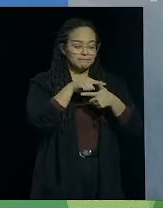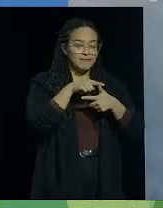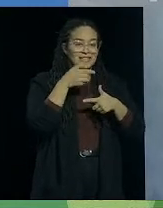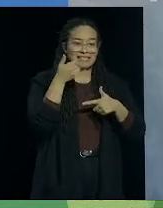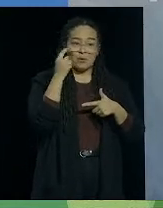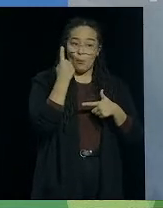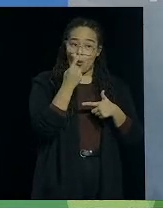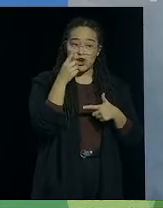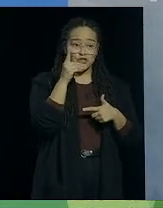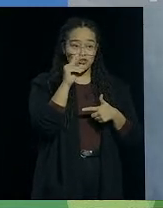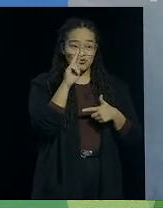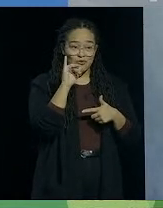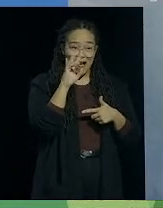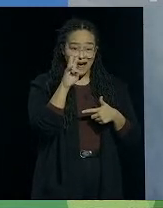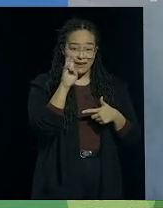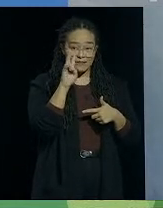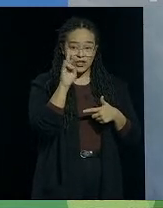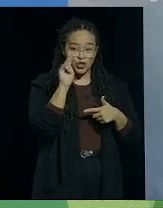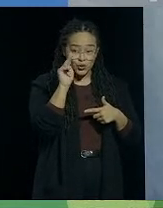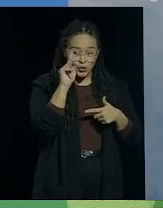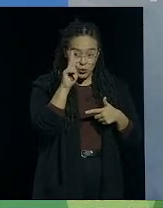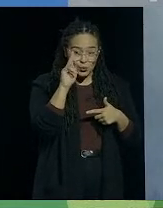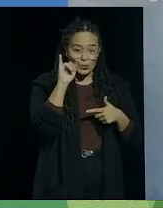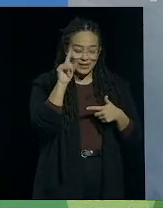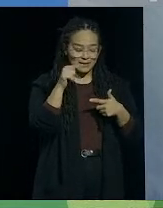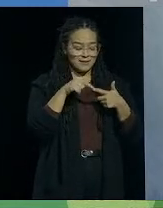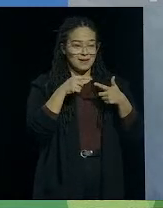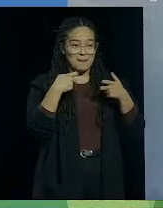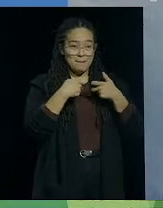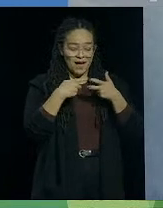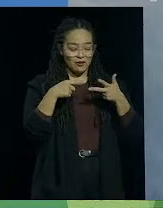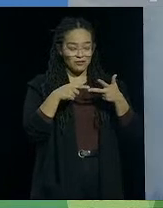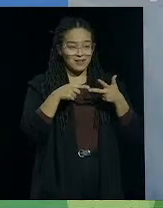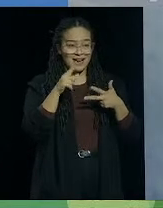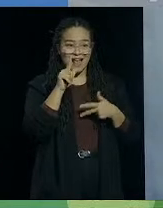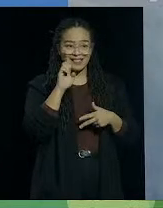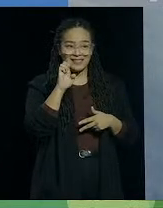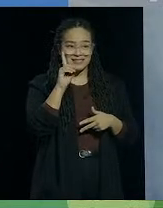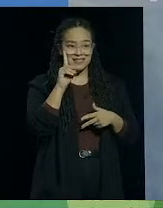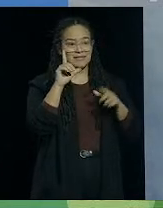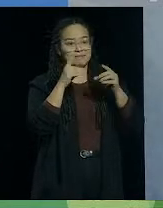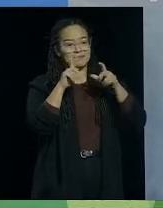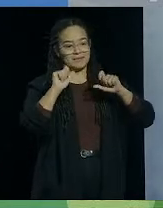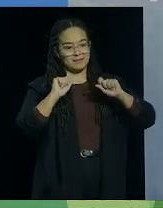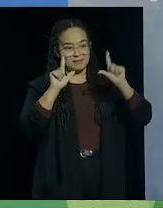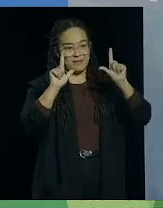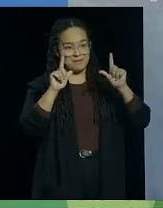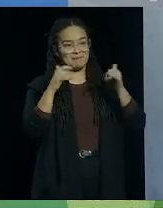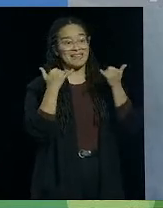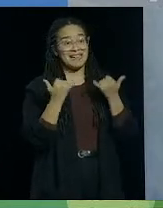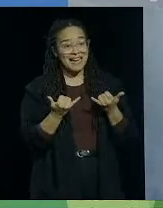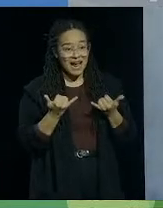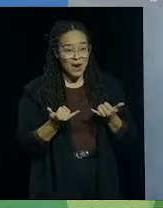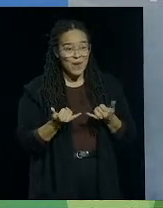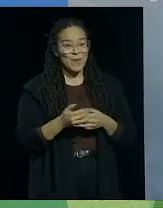single drive unit, a battery, and an LED display. Fast forward to